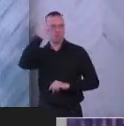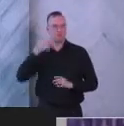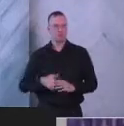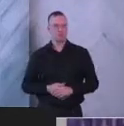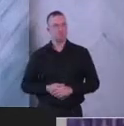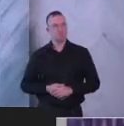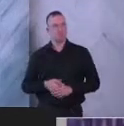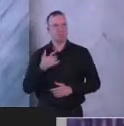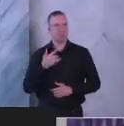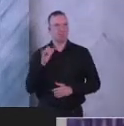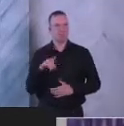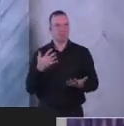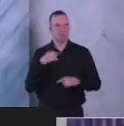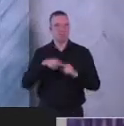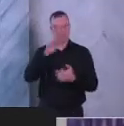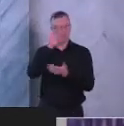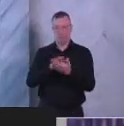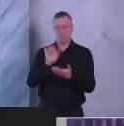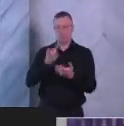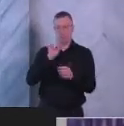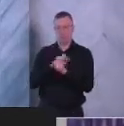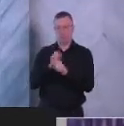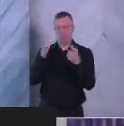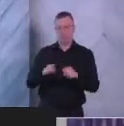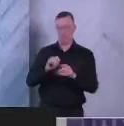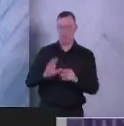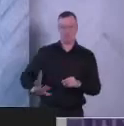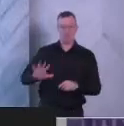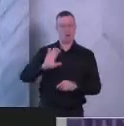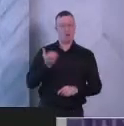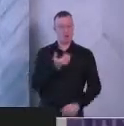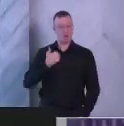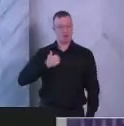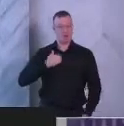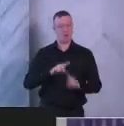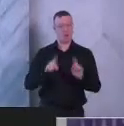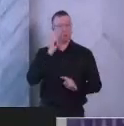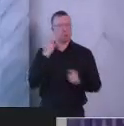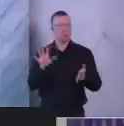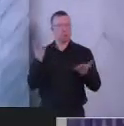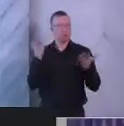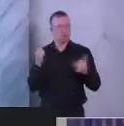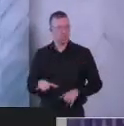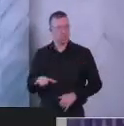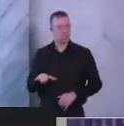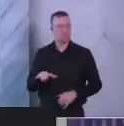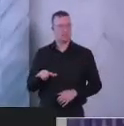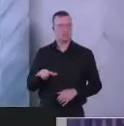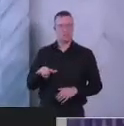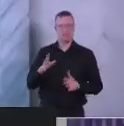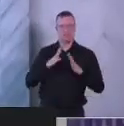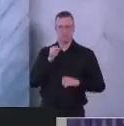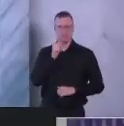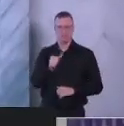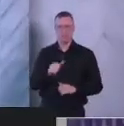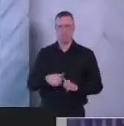think is absolutely, I can't believe that this is actually happening in our Canada, but I've experienced it, and it's not okay for sure.